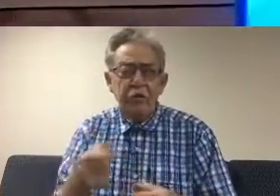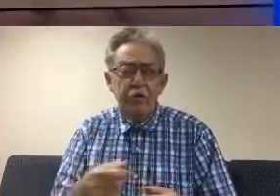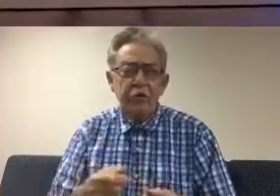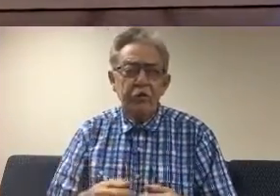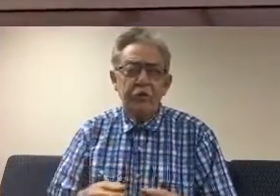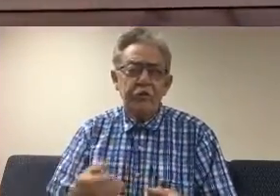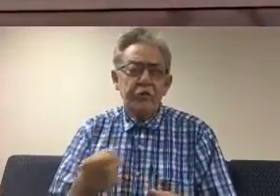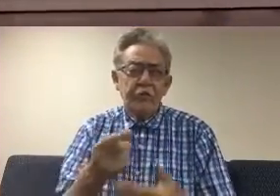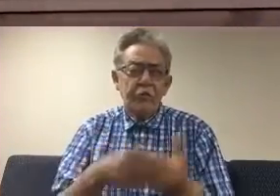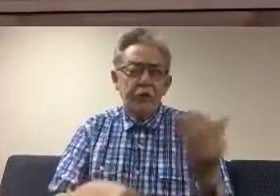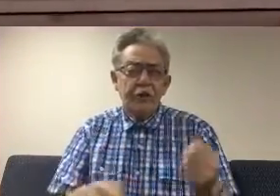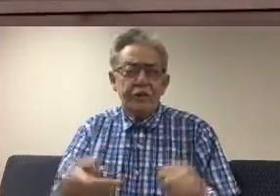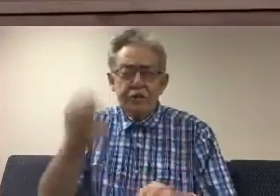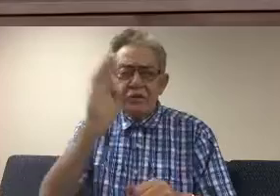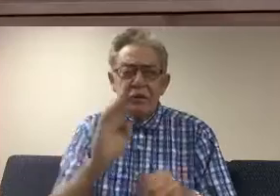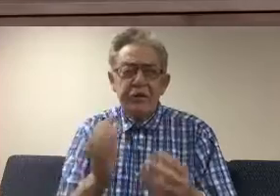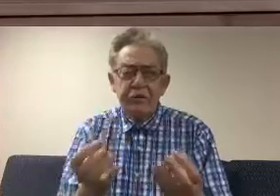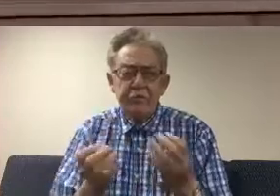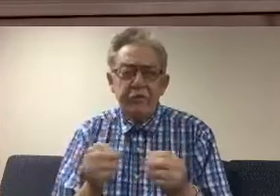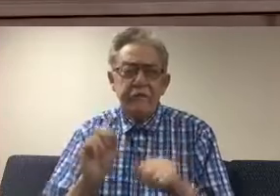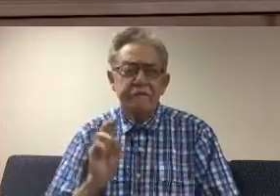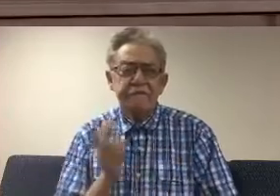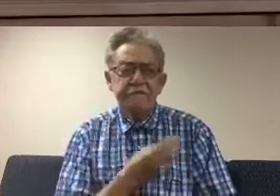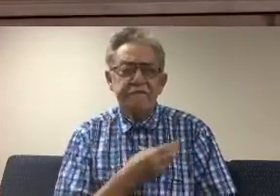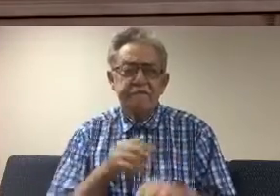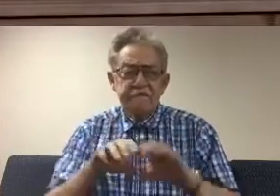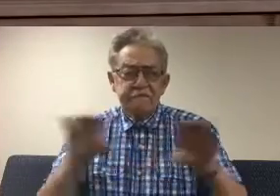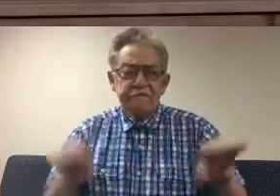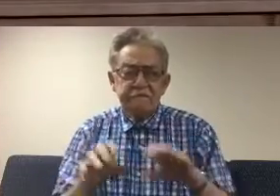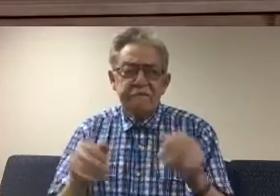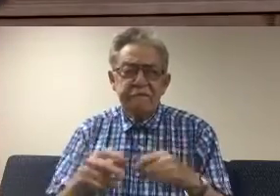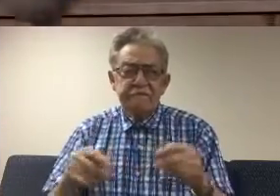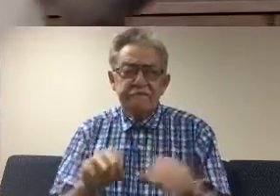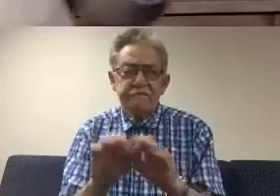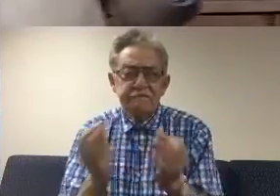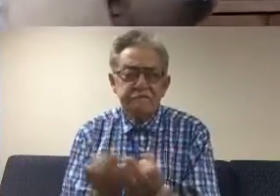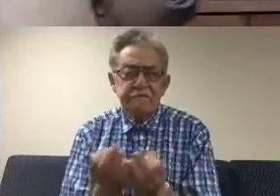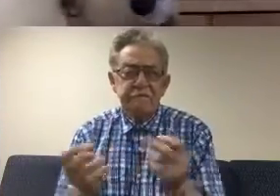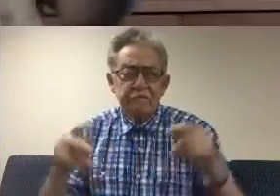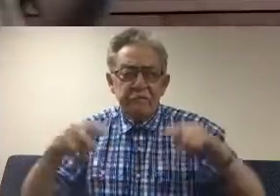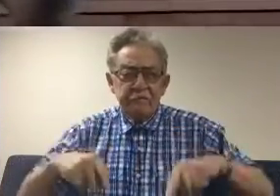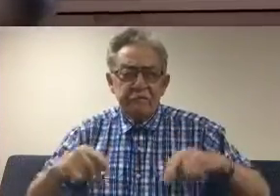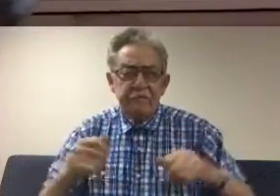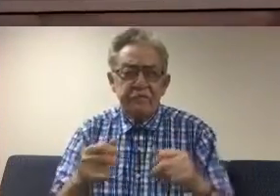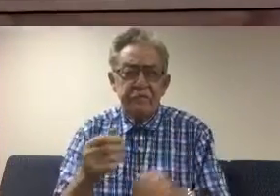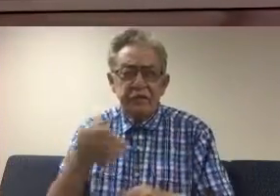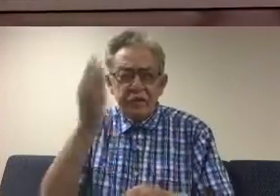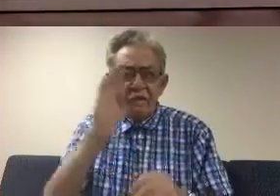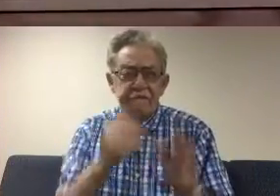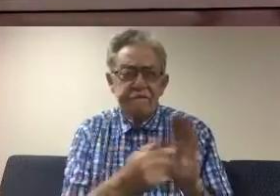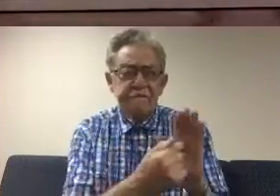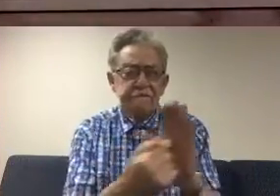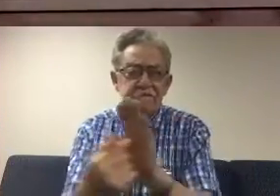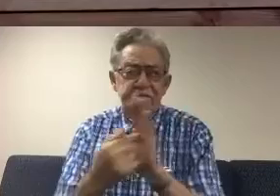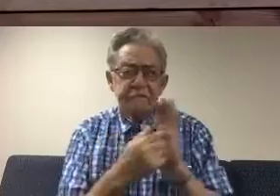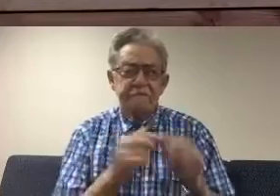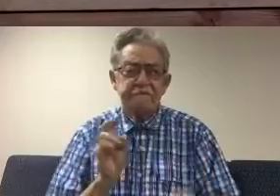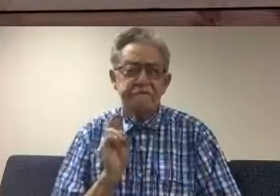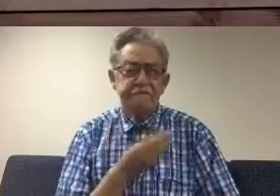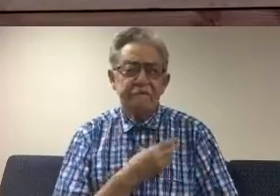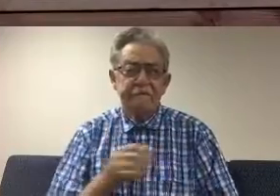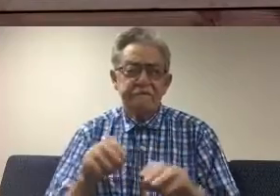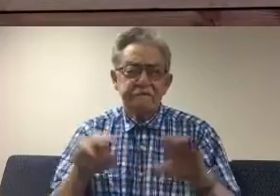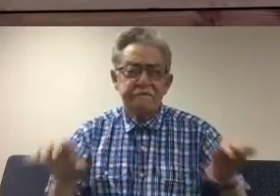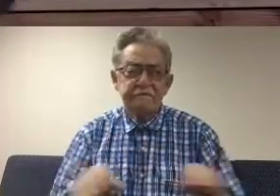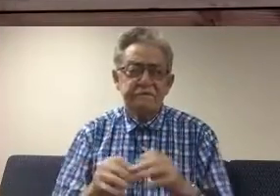a church, as a family, as an individual. God has revealed that to us, and we just simply, as these disciples,